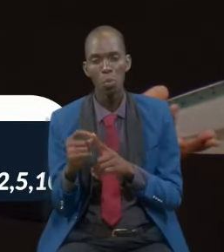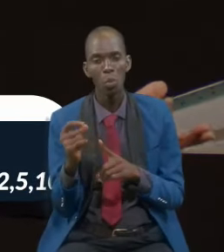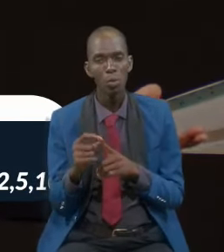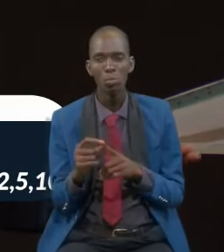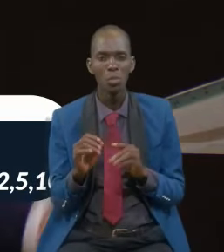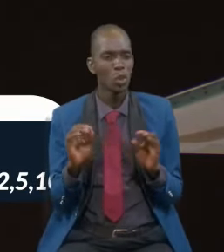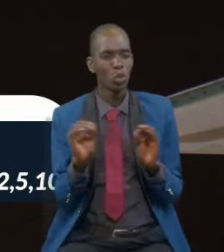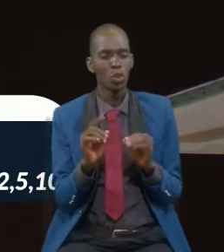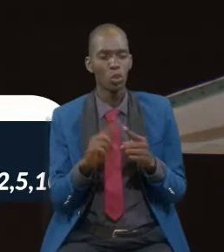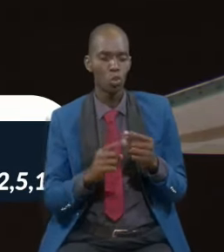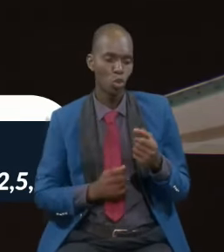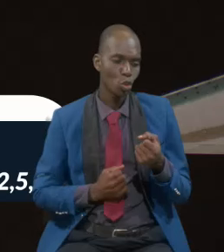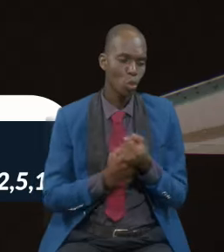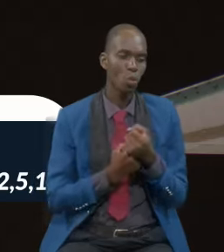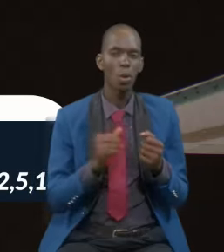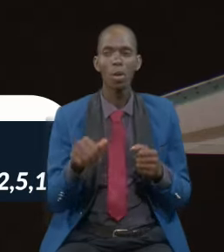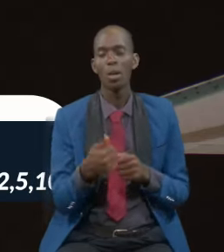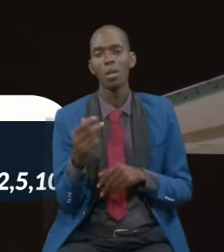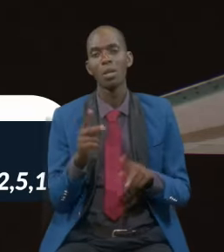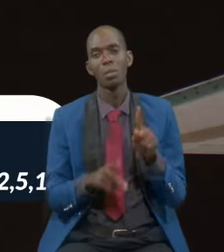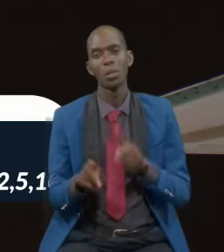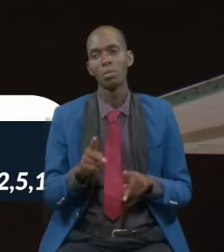nothing to support other people.